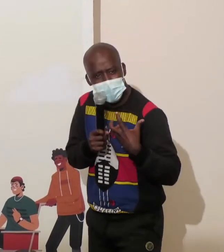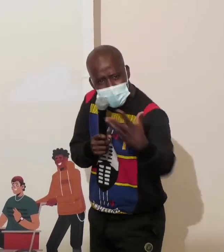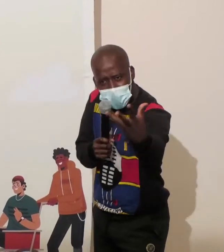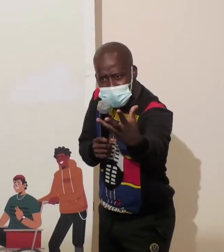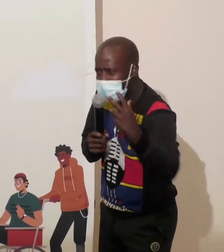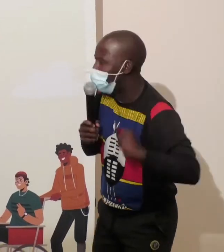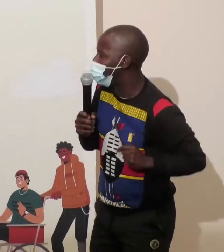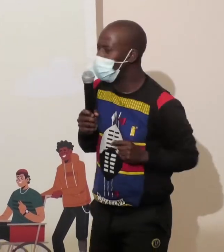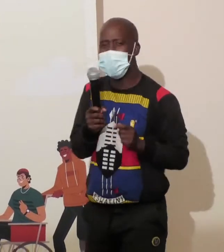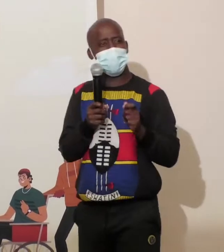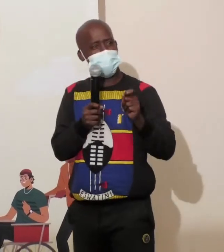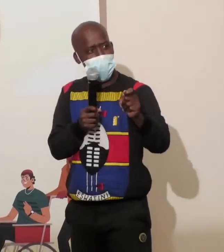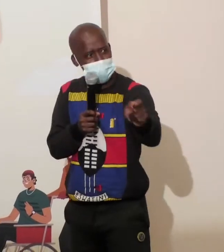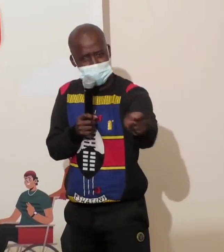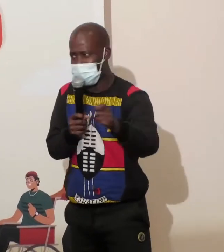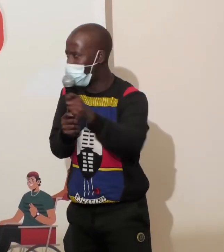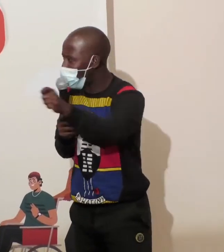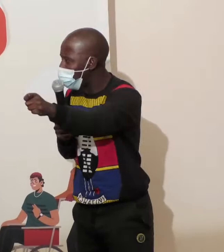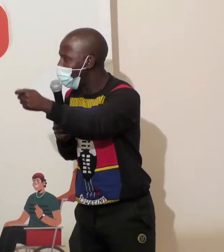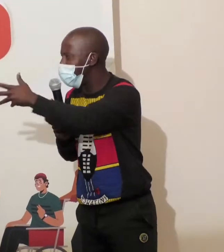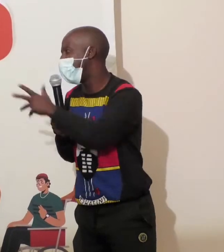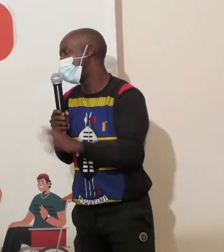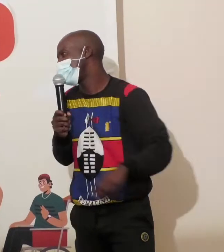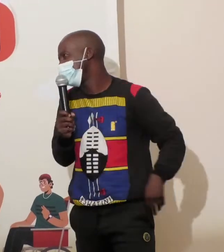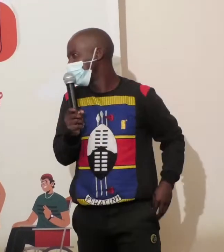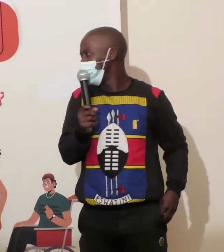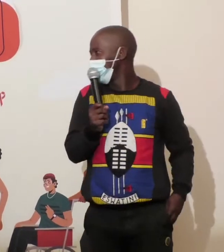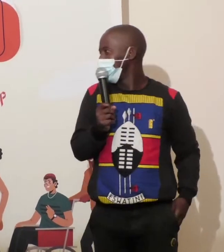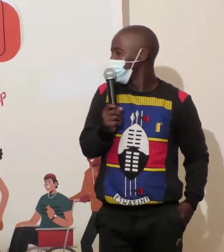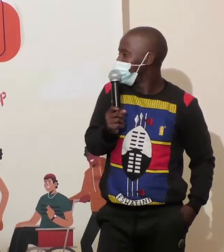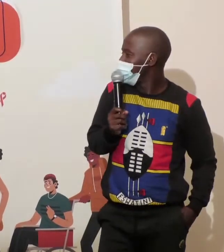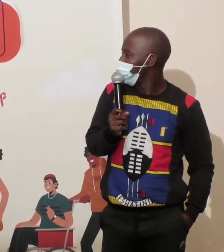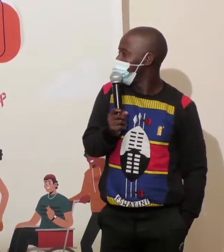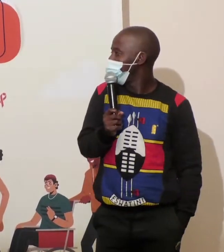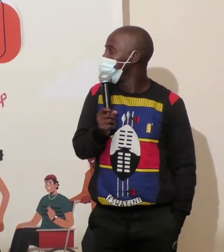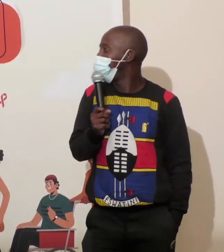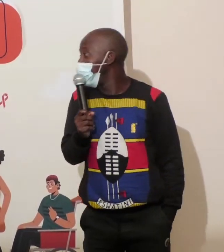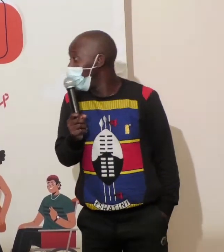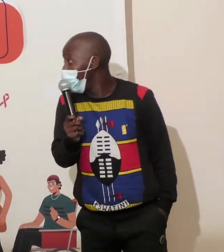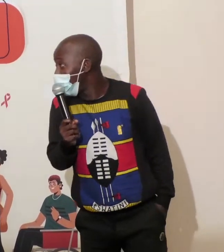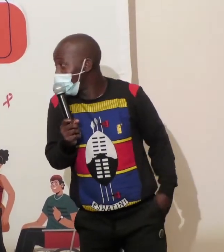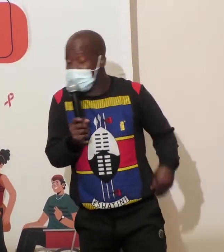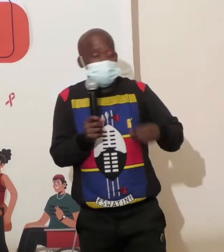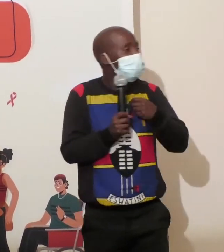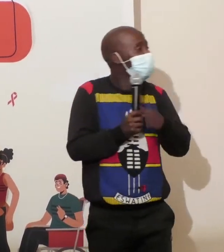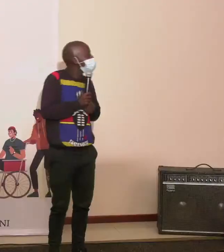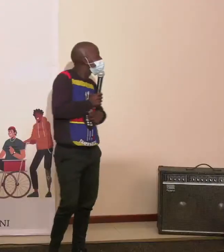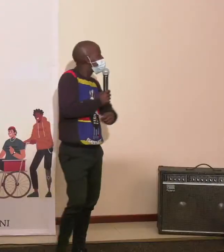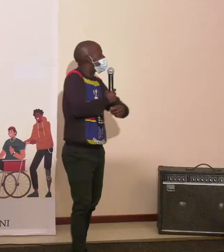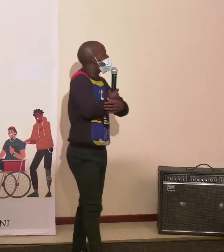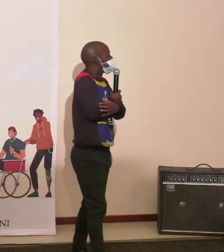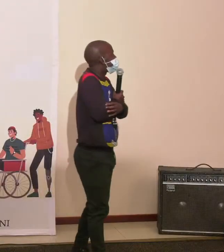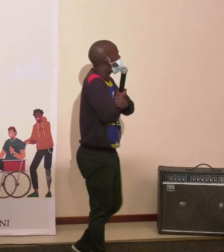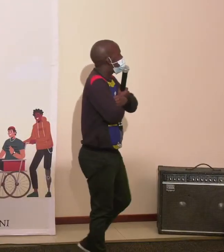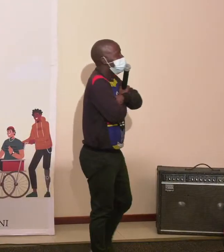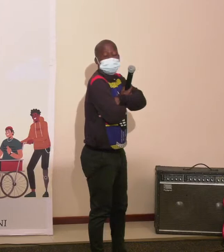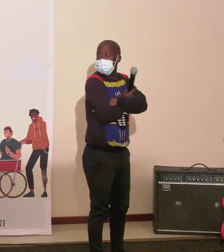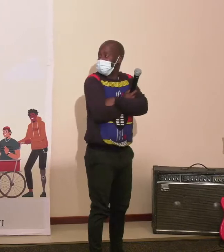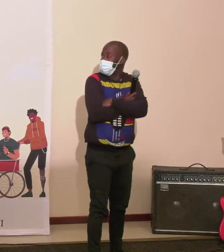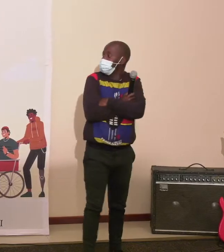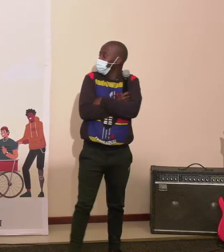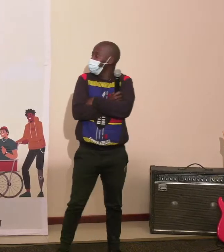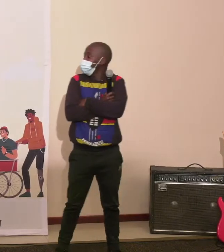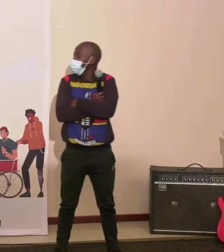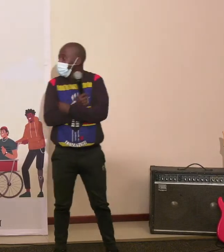comedian, ngidisha yona le laughter. Sho ngiyabajova nje gogo. Ngale laughter. Utsimile wena gogo nanje.